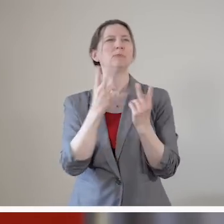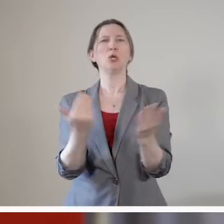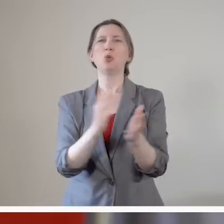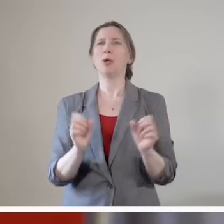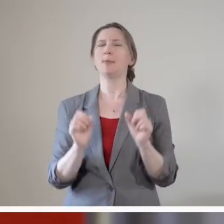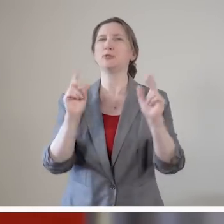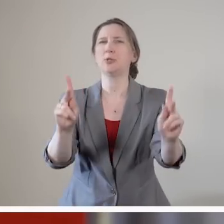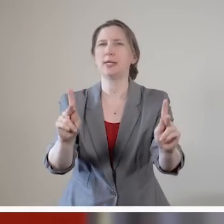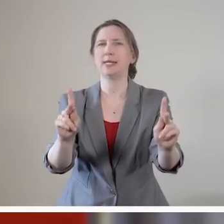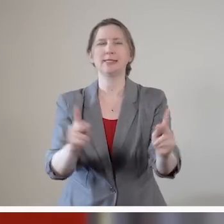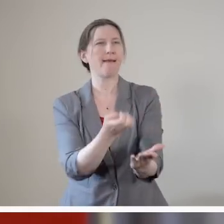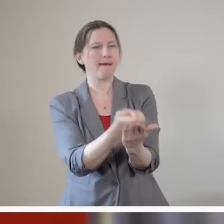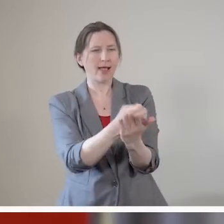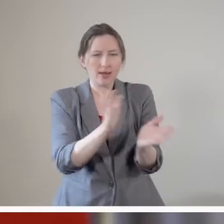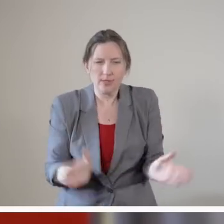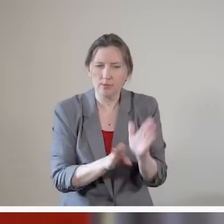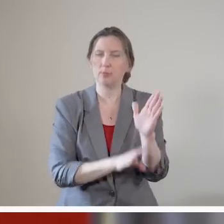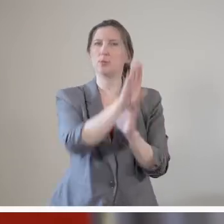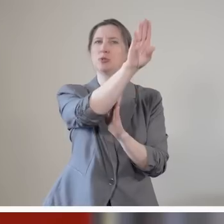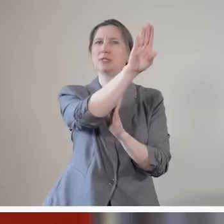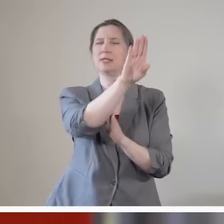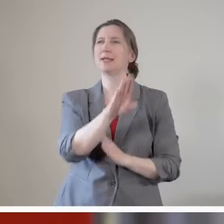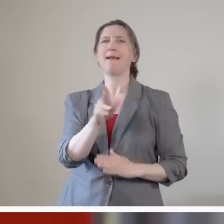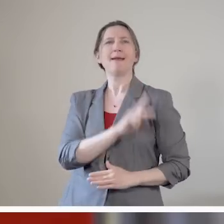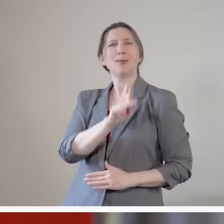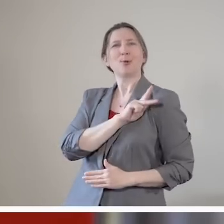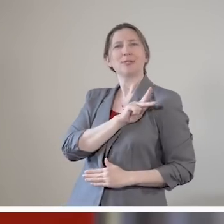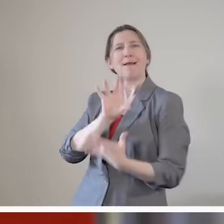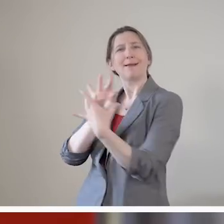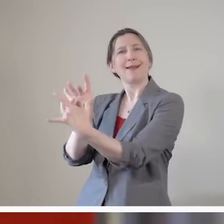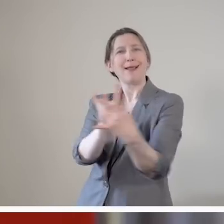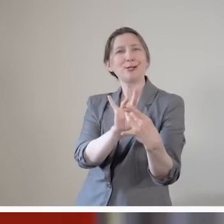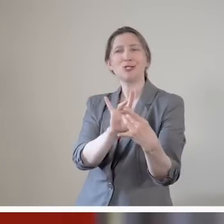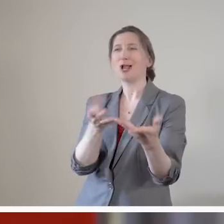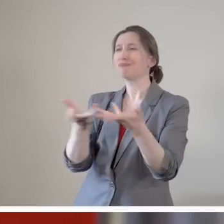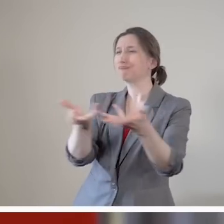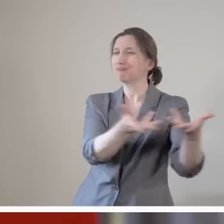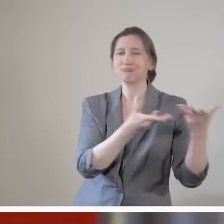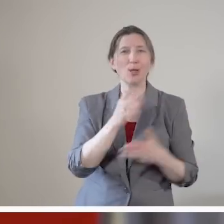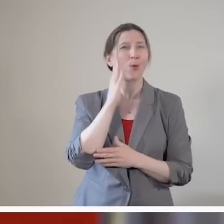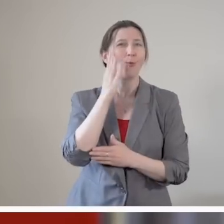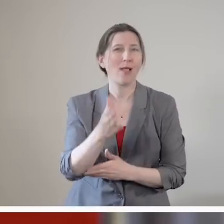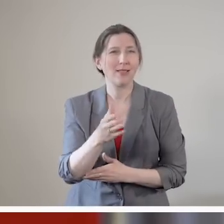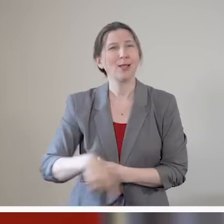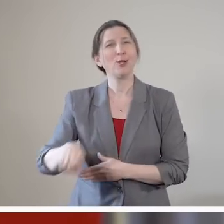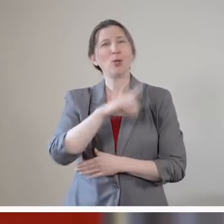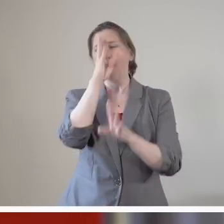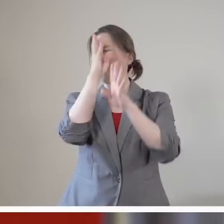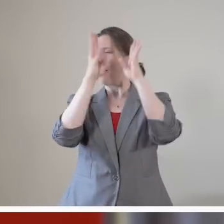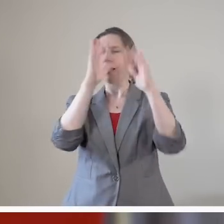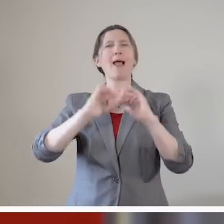the economy, to rebuild personal connections, and to figure out how to live together in ways that reduce the threat of